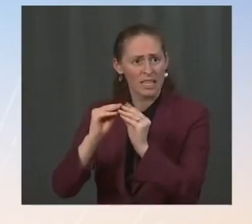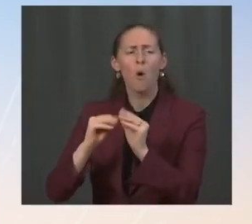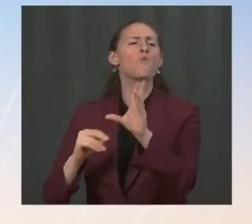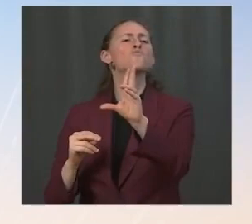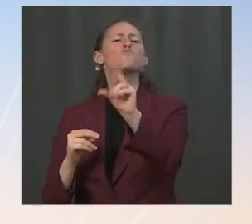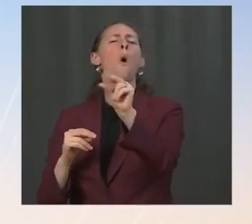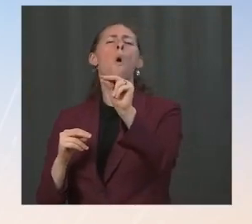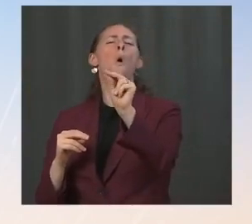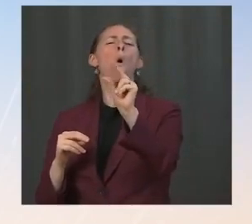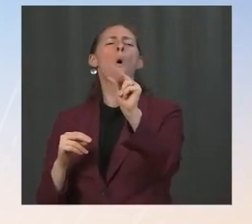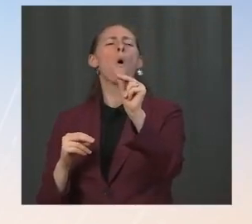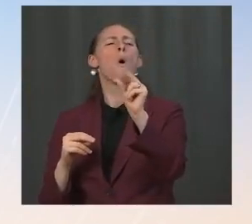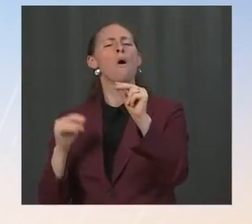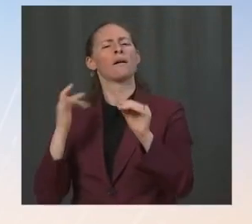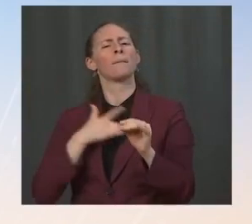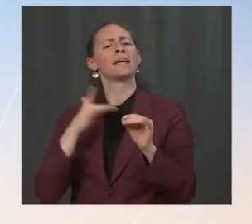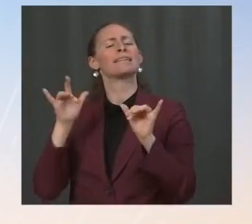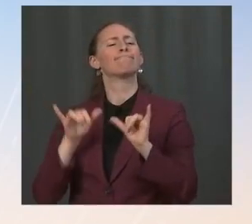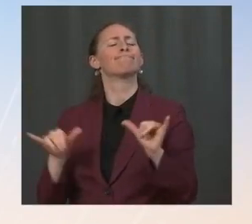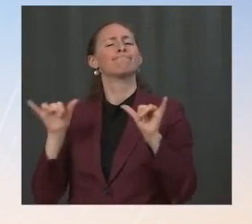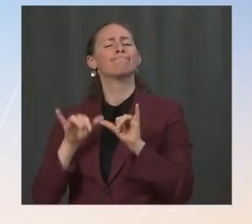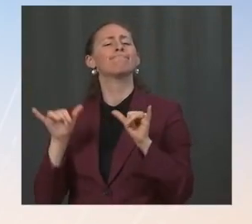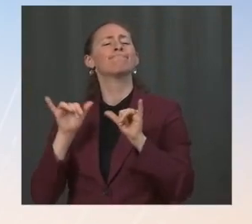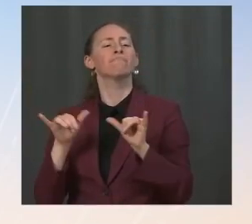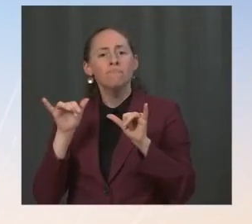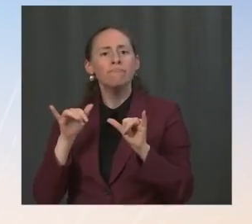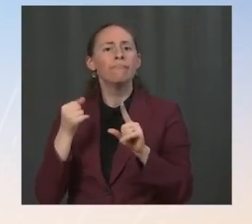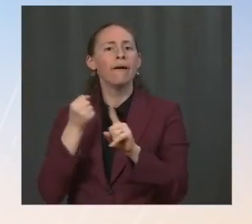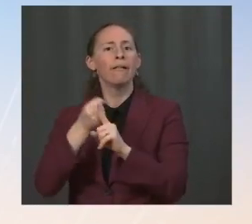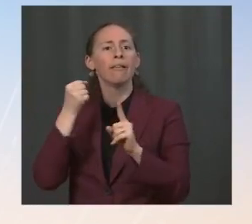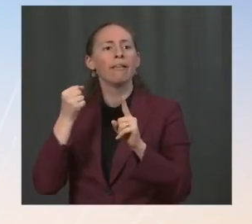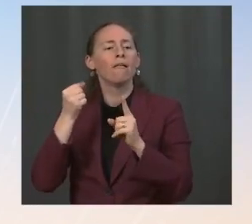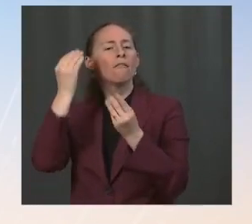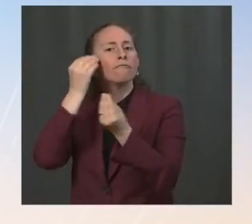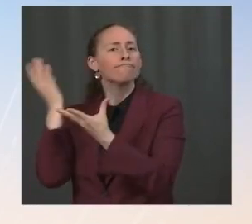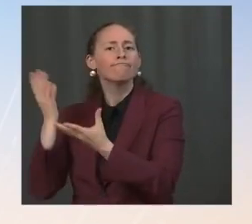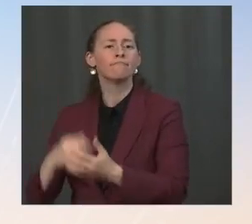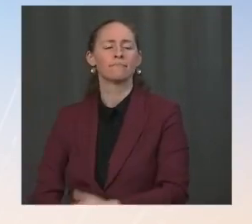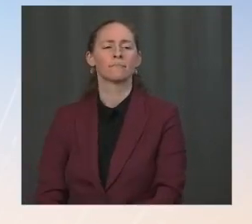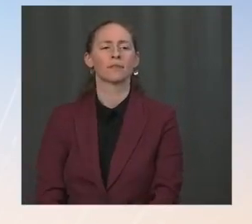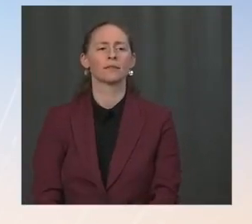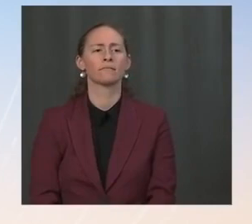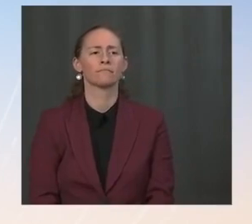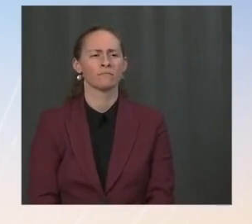contact with members of his national security team through the course of the day. Just to clarify, since you said you were with him,